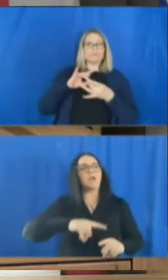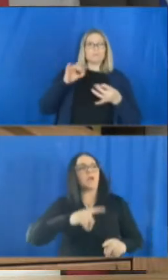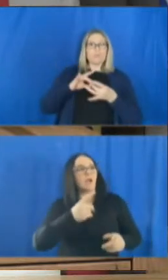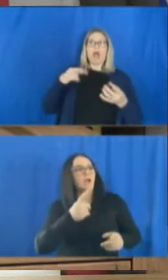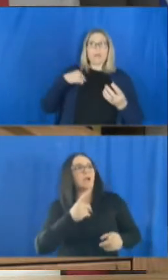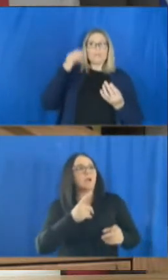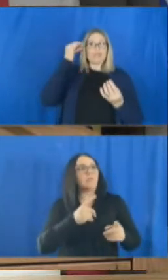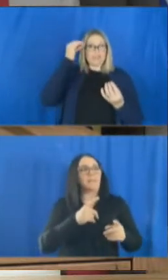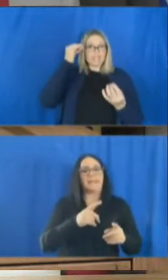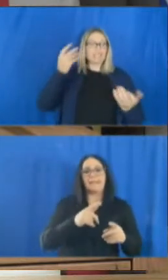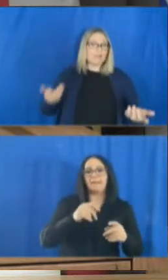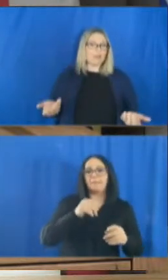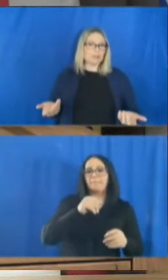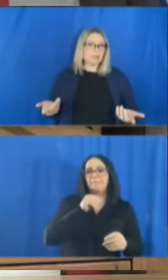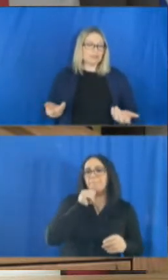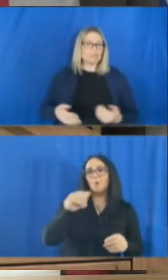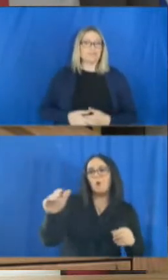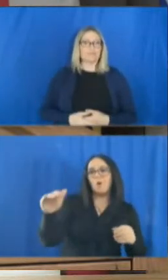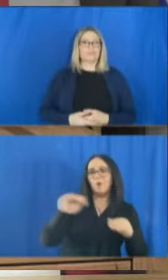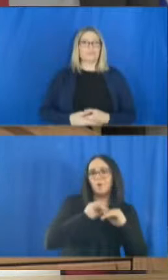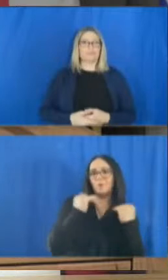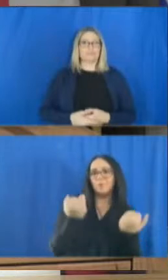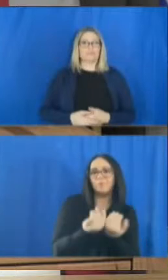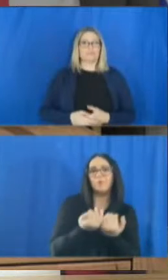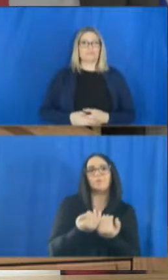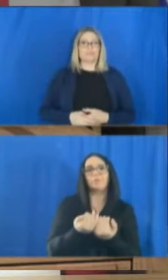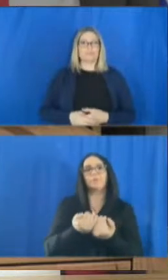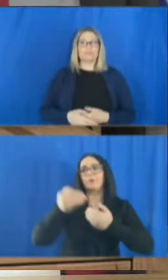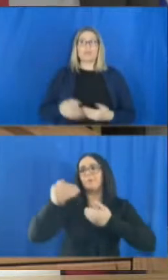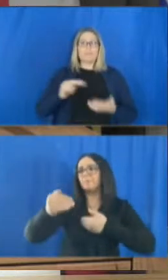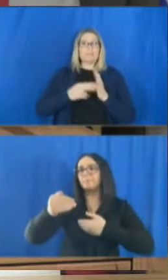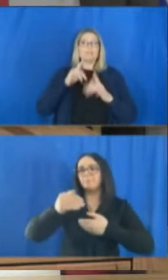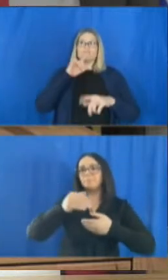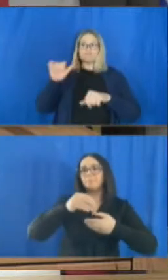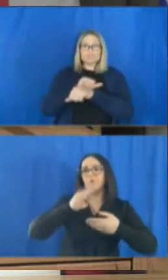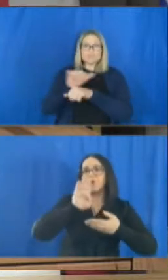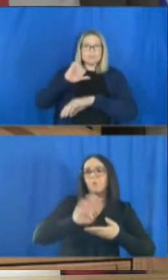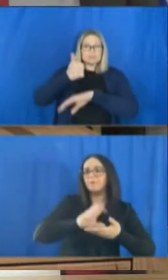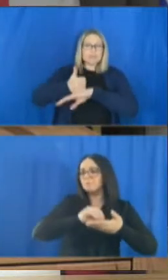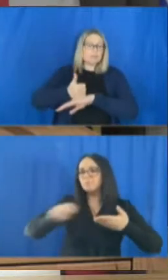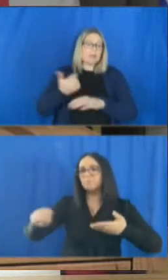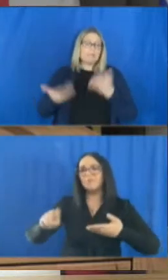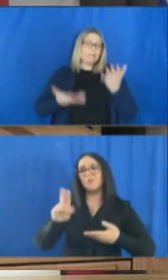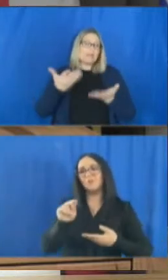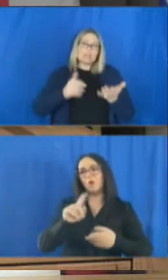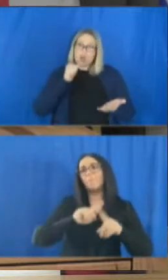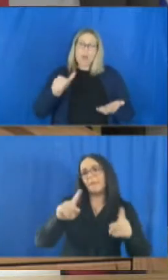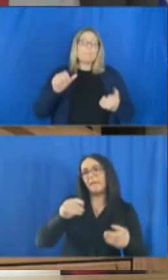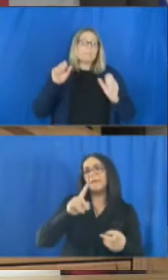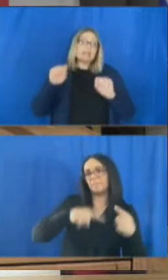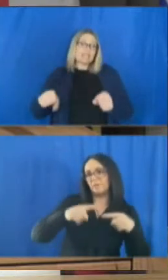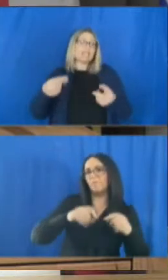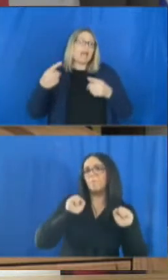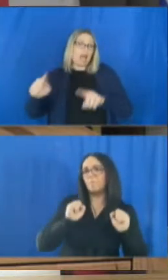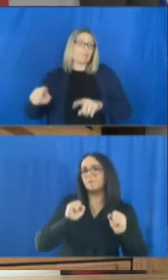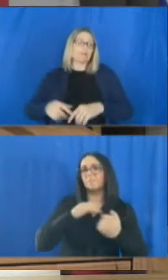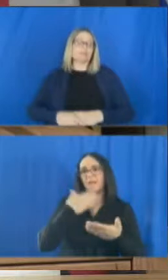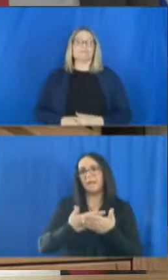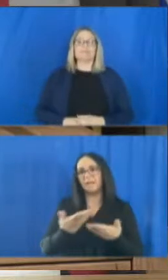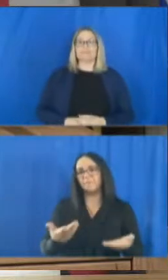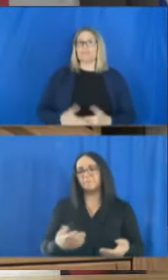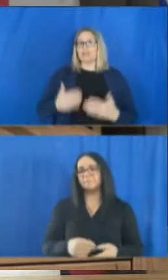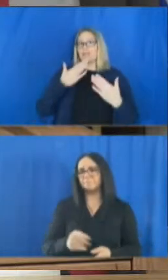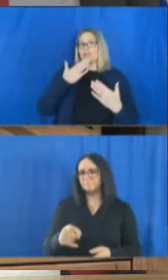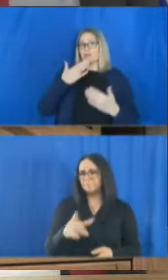You said before these restrictions that you were hesitating because you didn't think people would follow the rules. Last week you said they were working because people